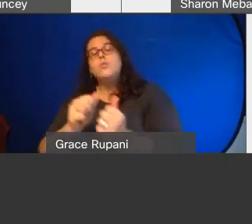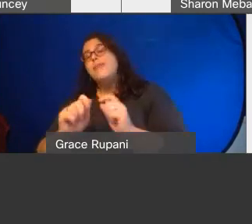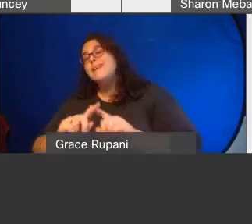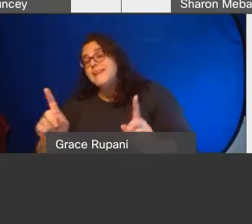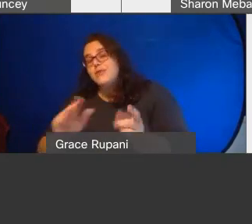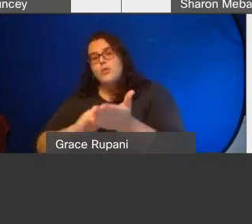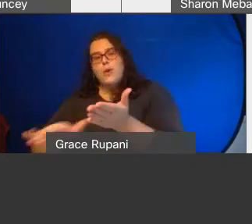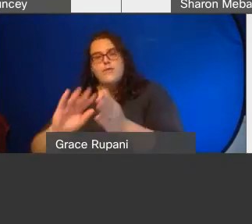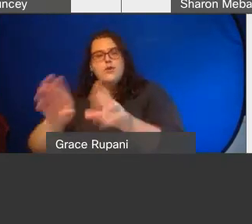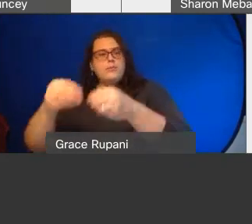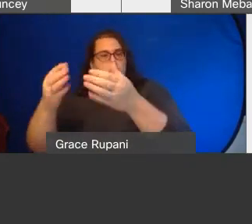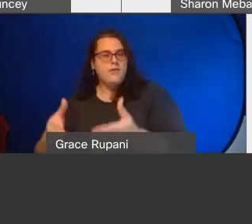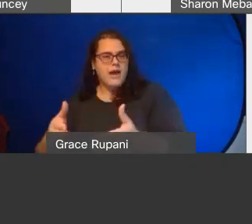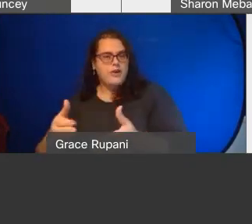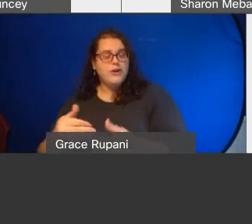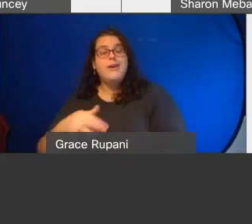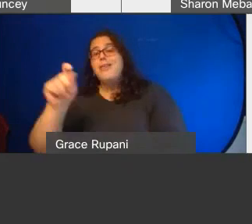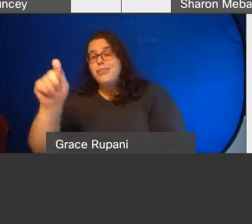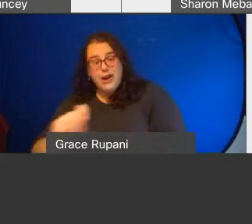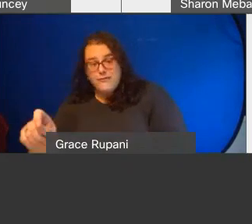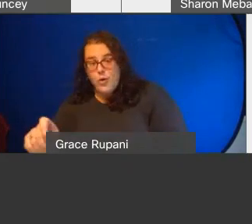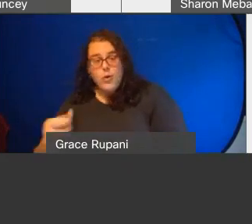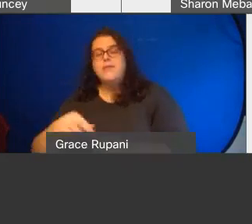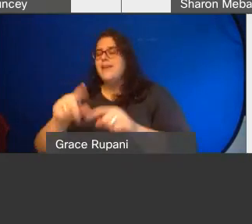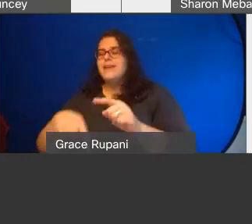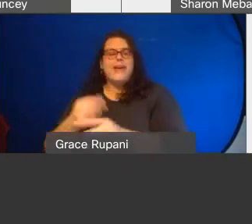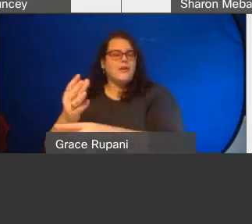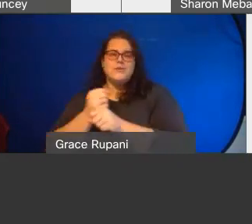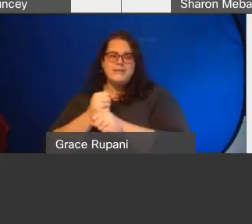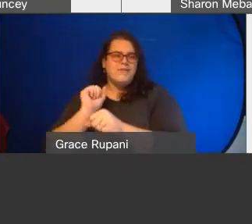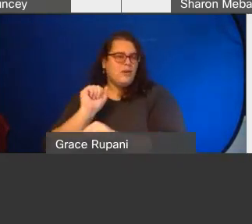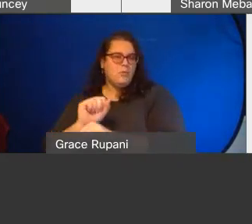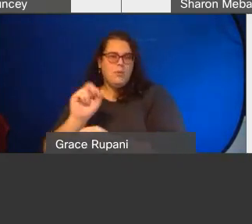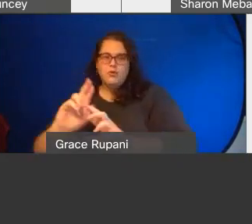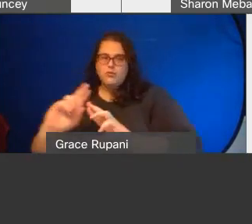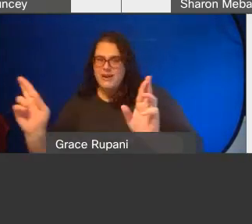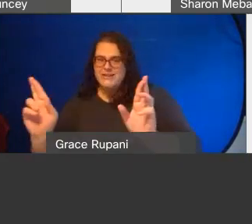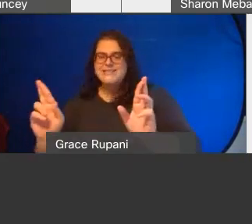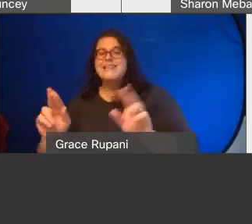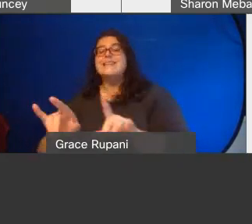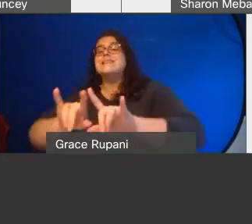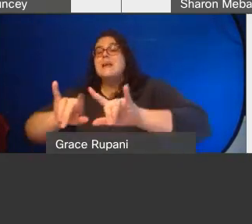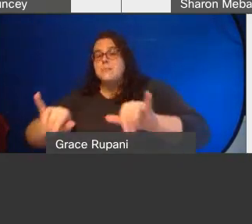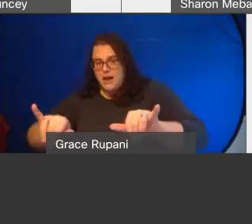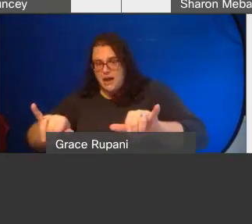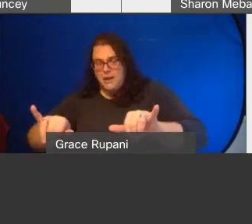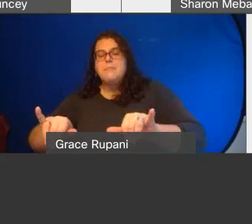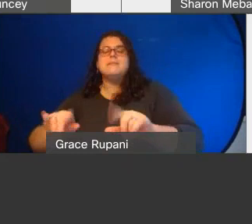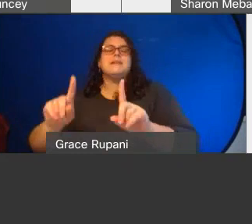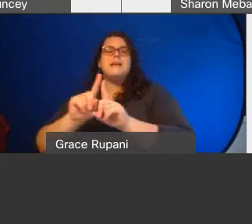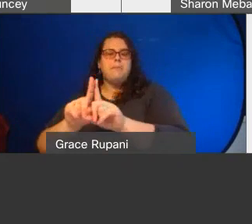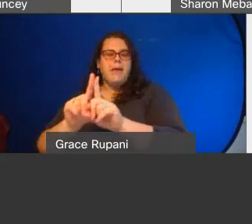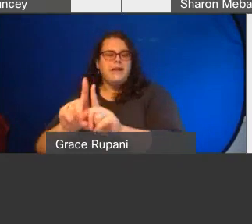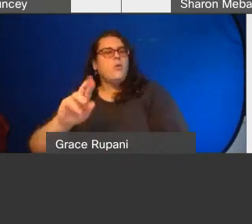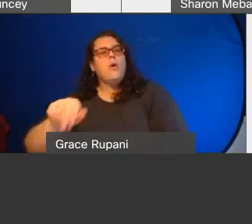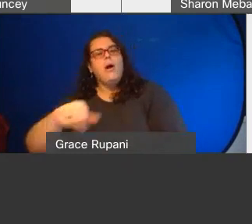and thus unable to receive employment readiness in addition to companion and or any other waiver